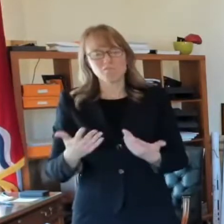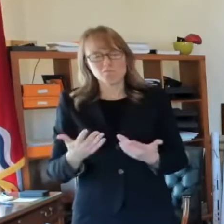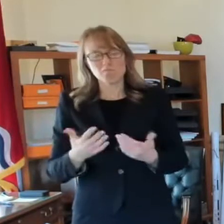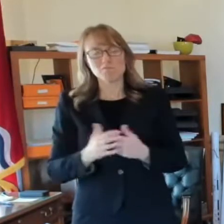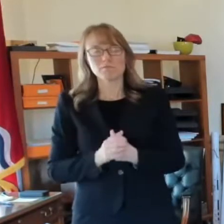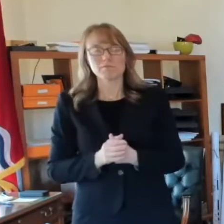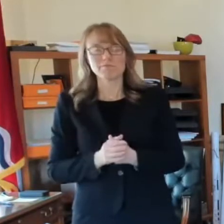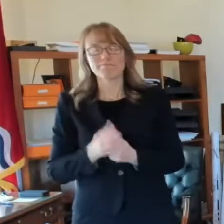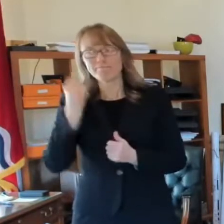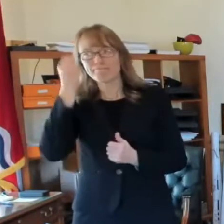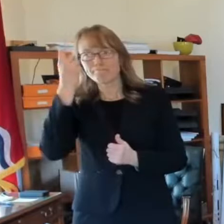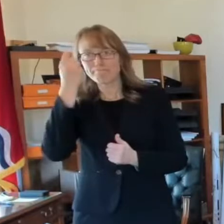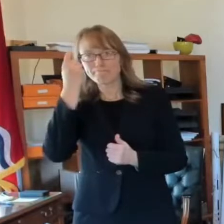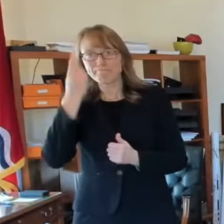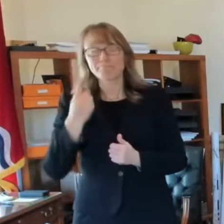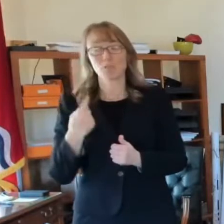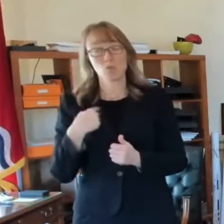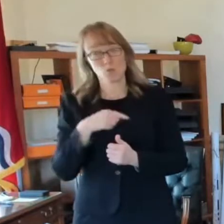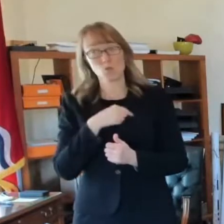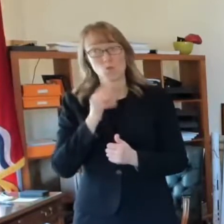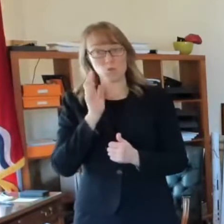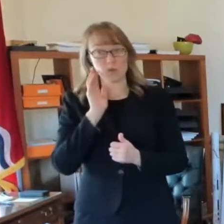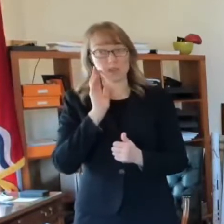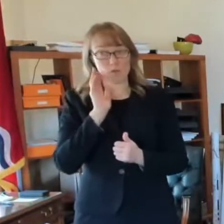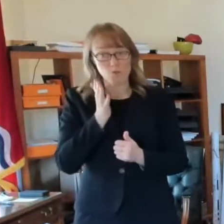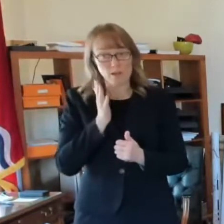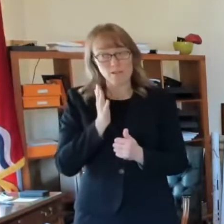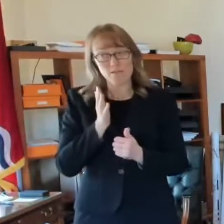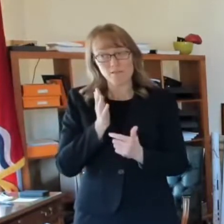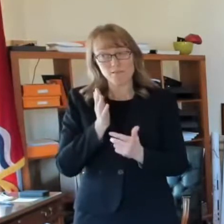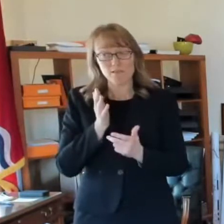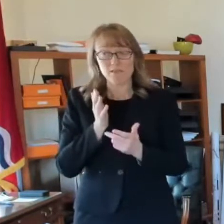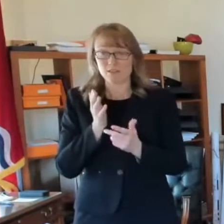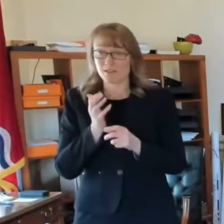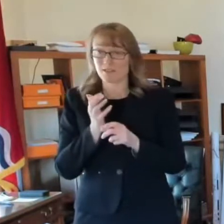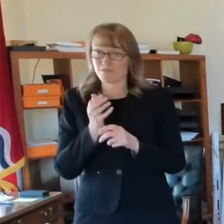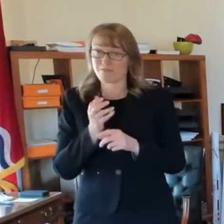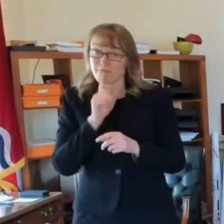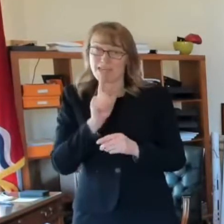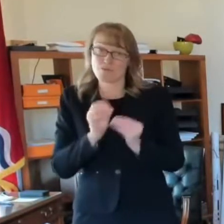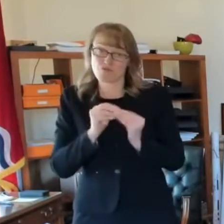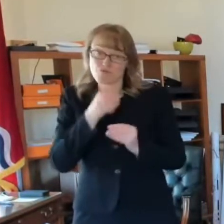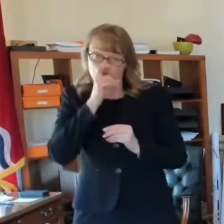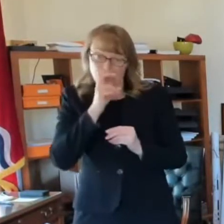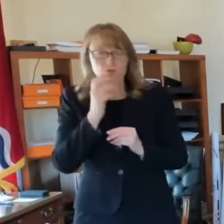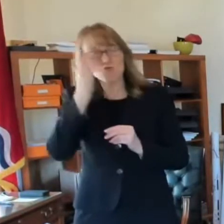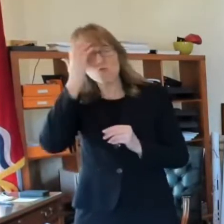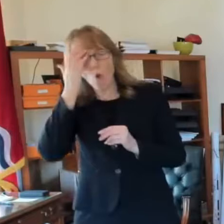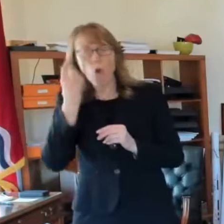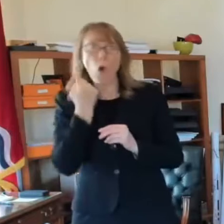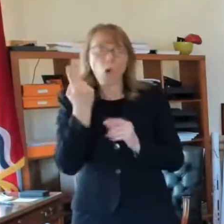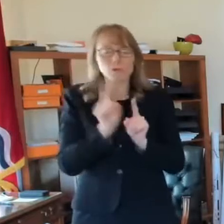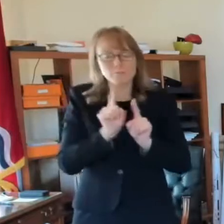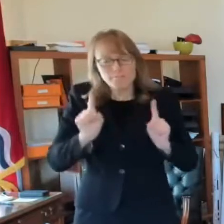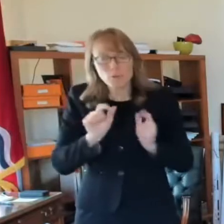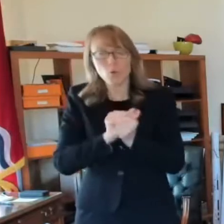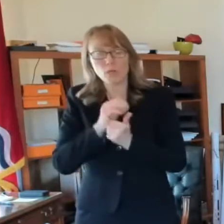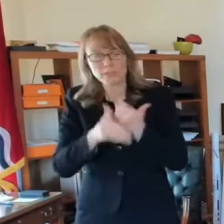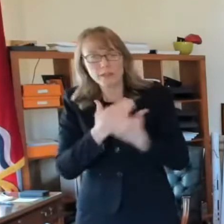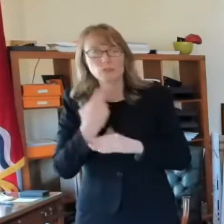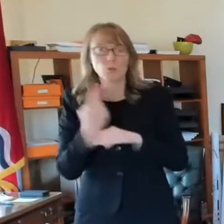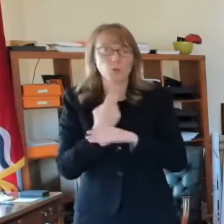of course, always wearing your mask, always social distancing, always washing your hands, but please don't get